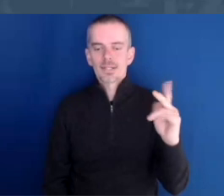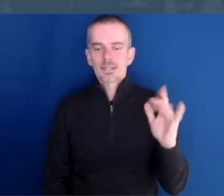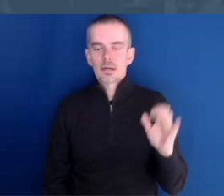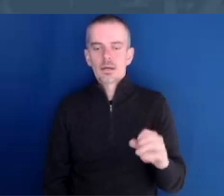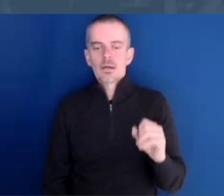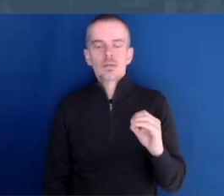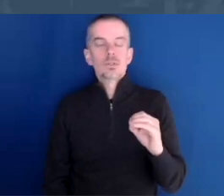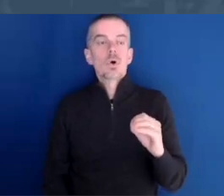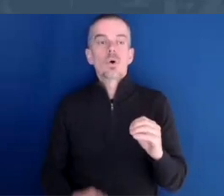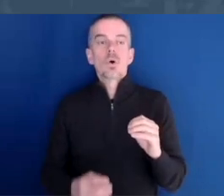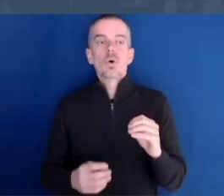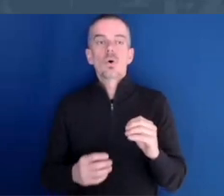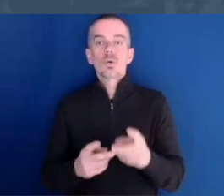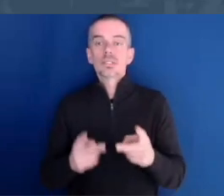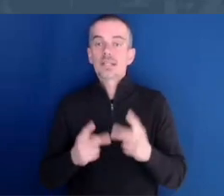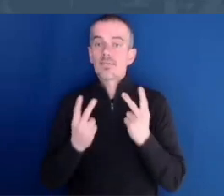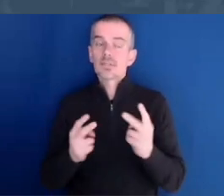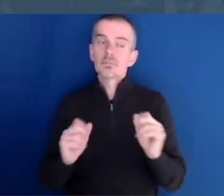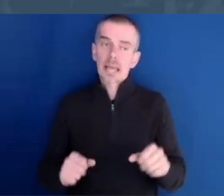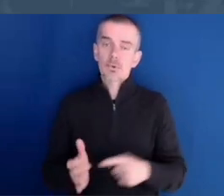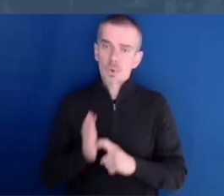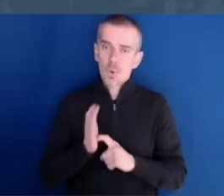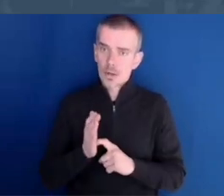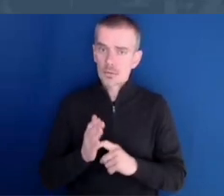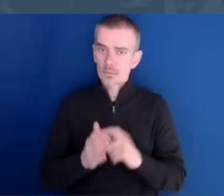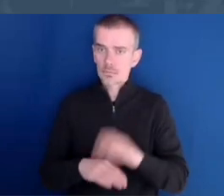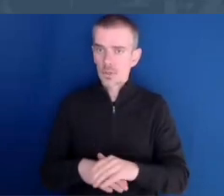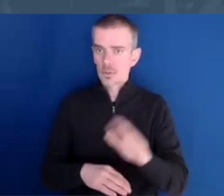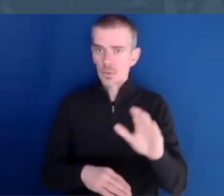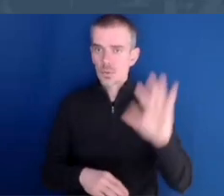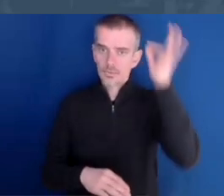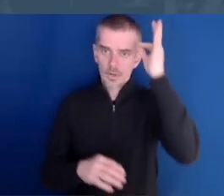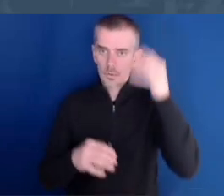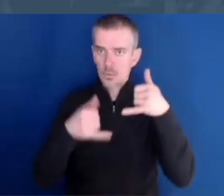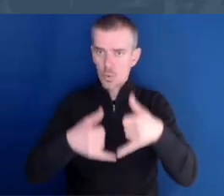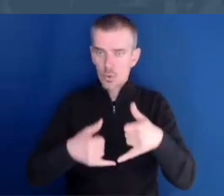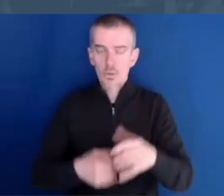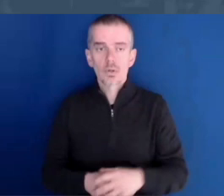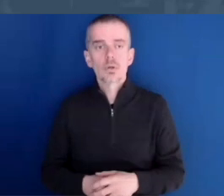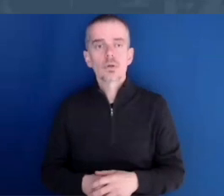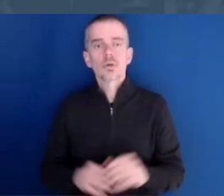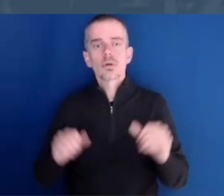So site visits can be required as part of your federal award. They can be,